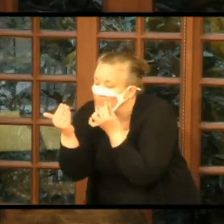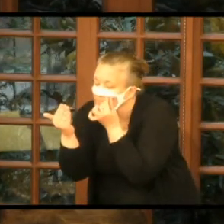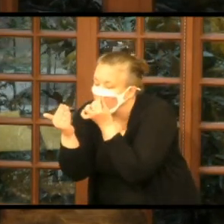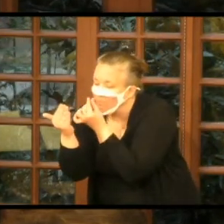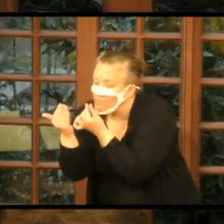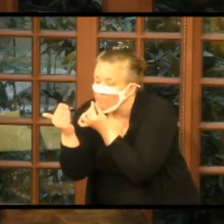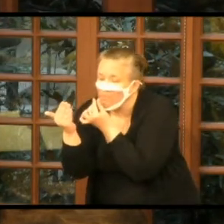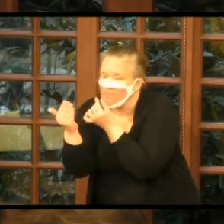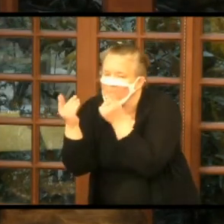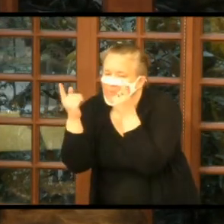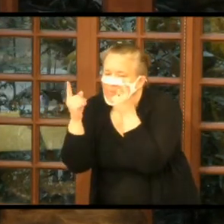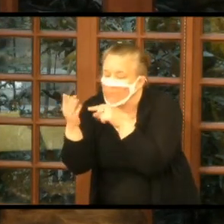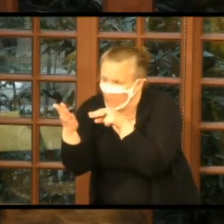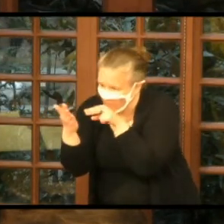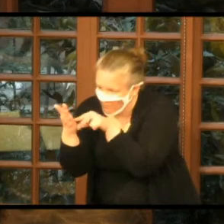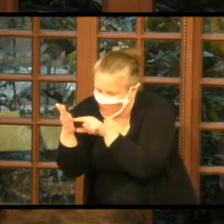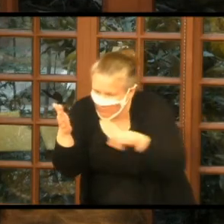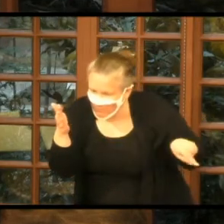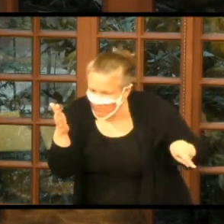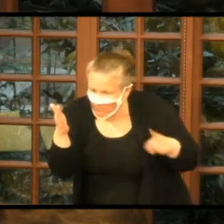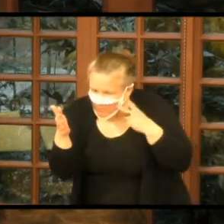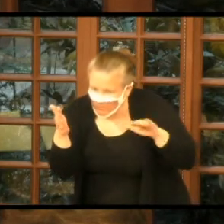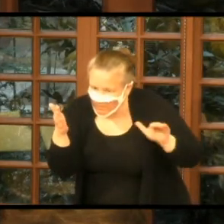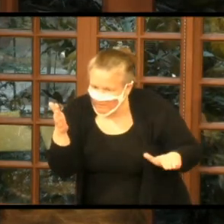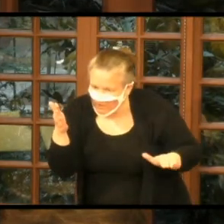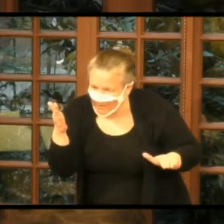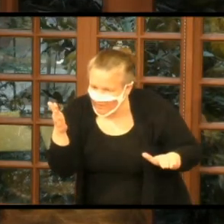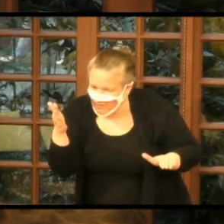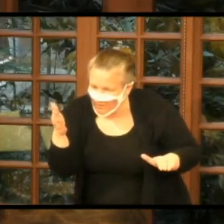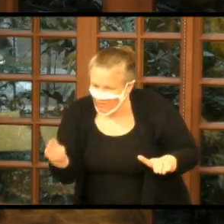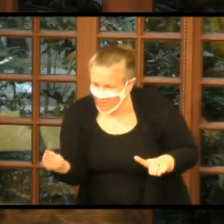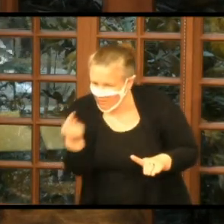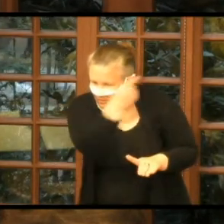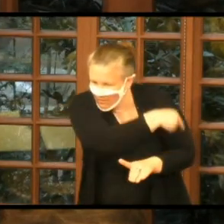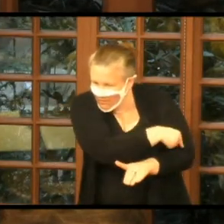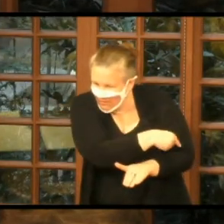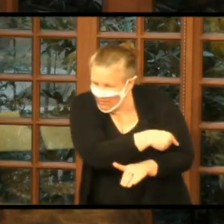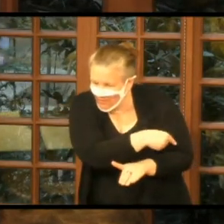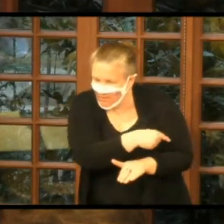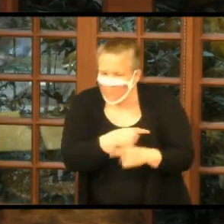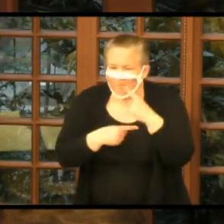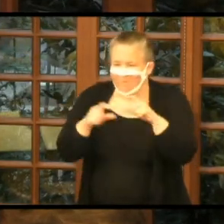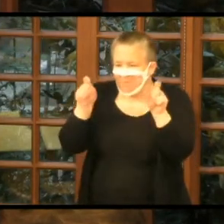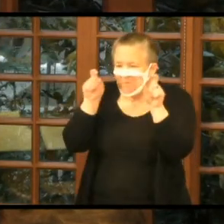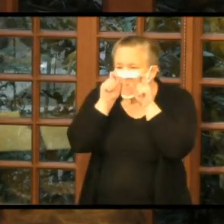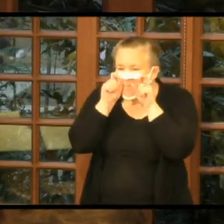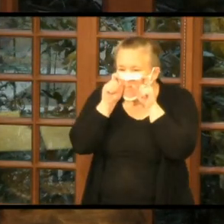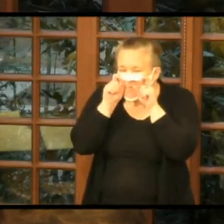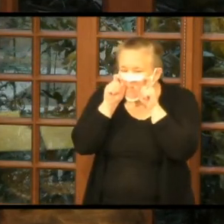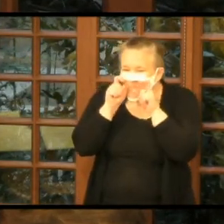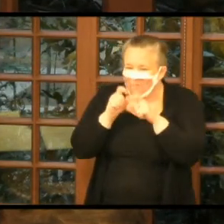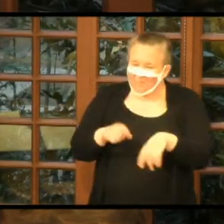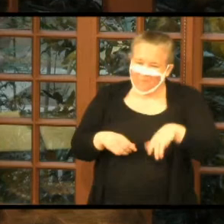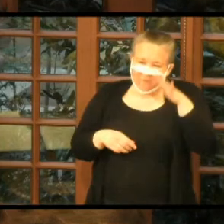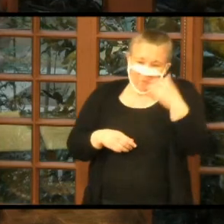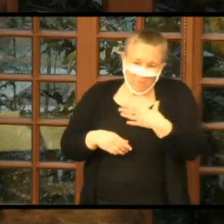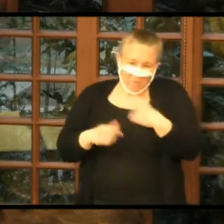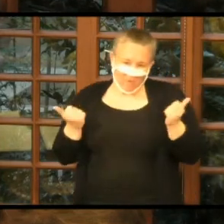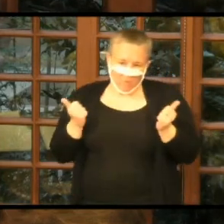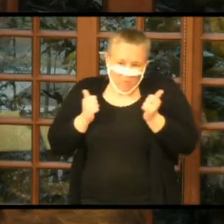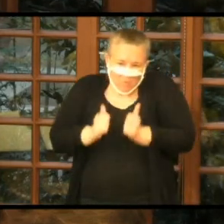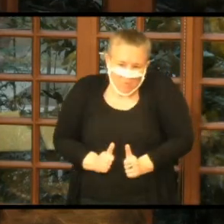It was there that she spotted the child, across the room, rosy-cheeked, wrapped in a smart white